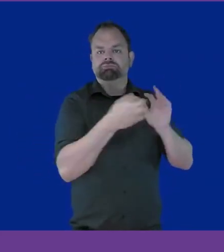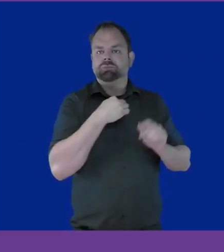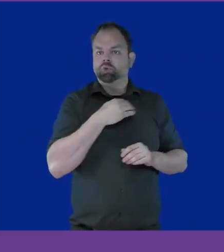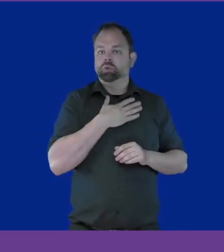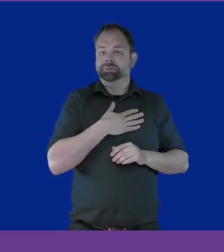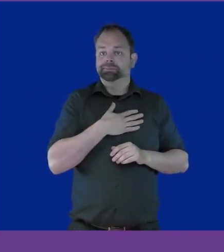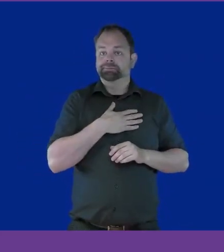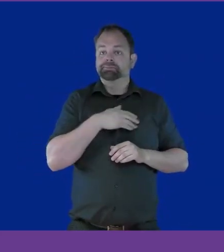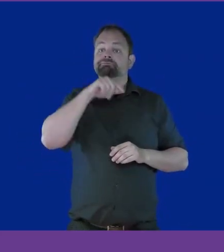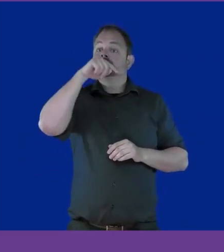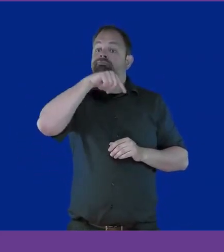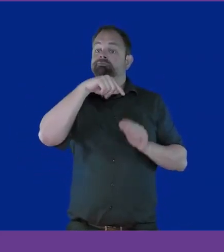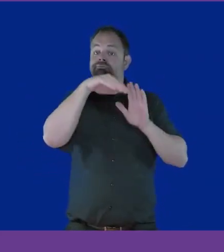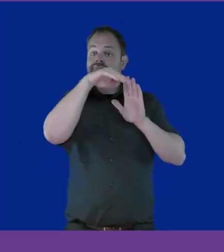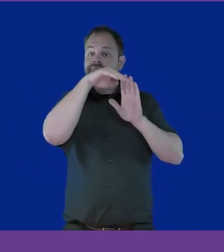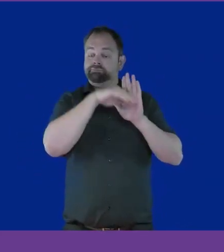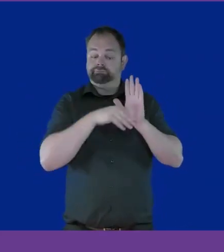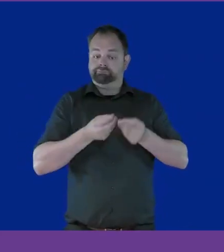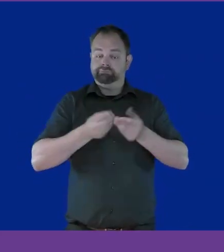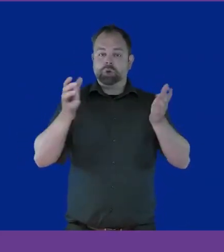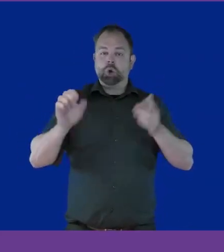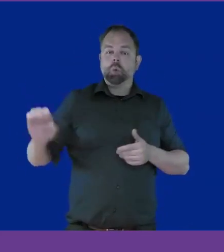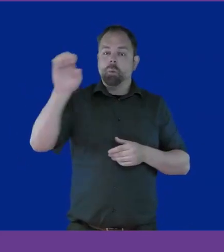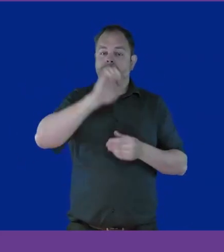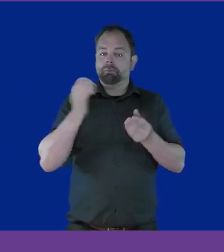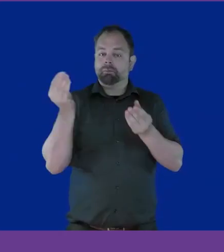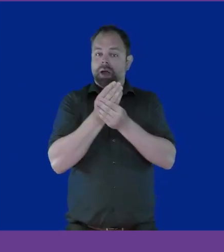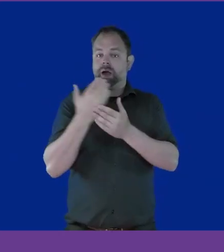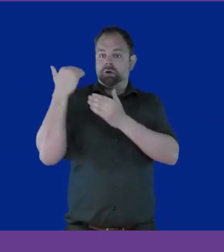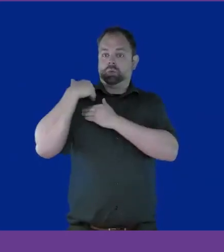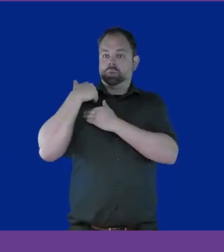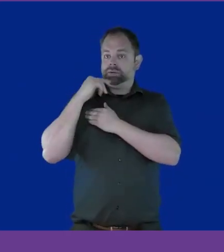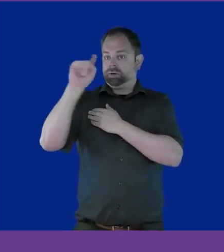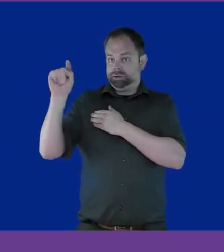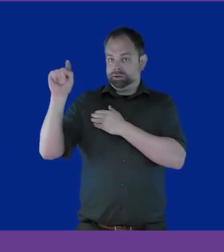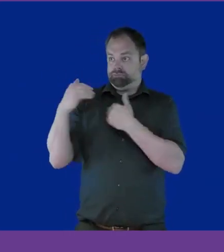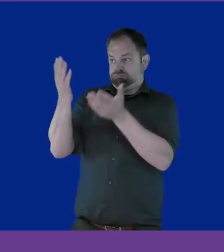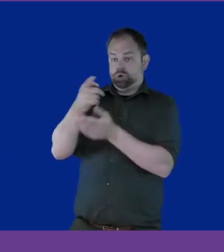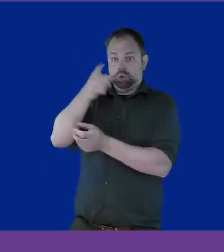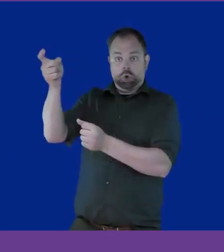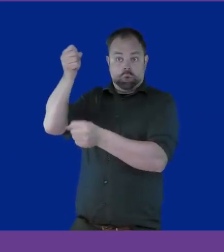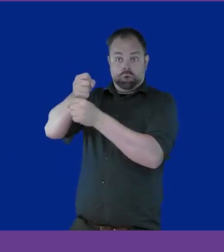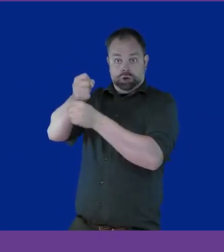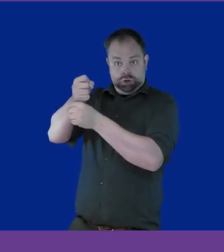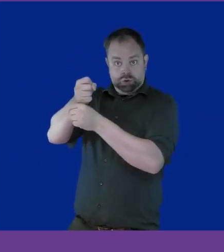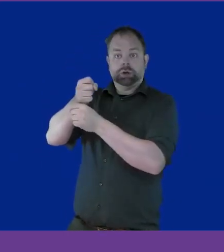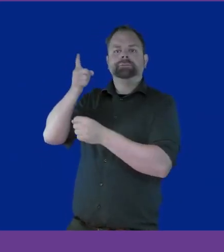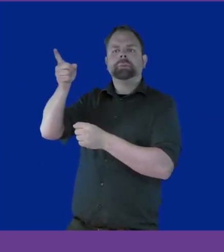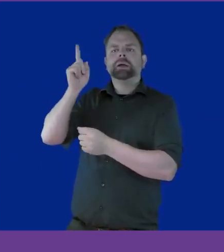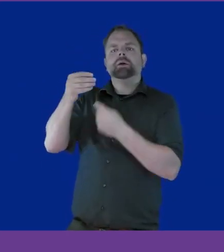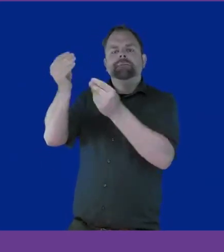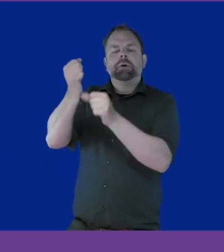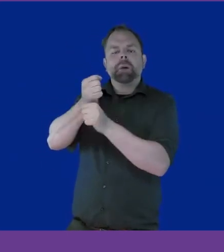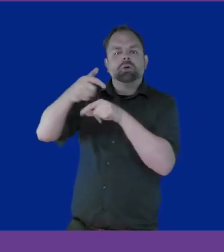facilitate the development of accessible services. This is a general requirement, but in particular to take into account the European